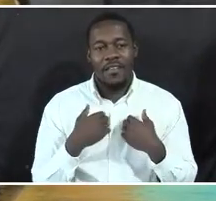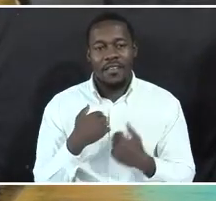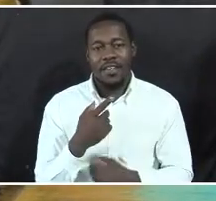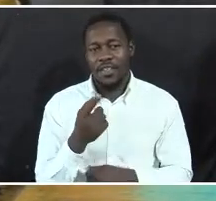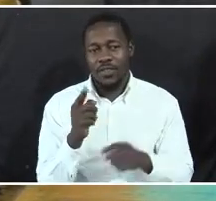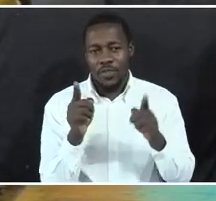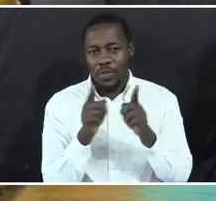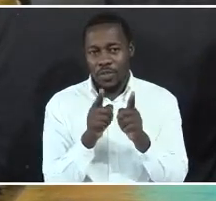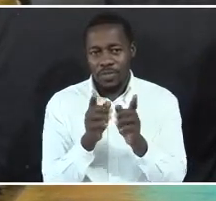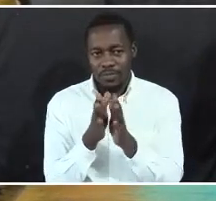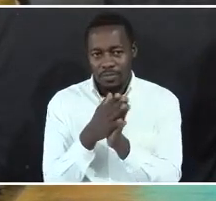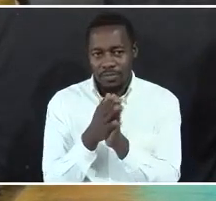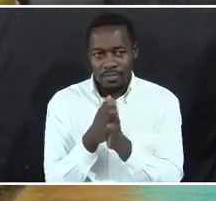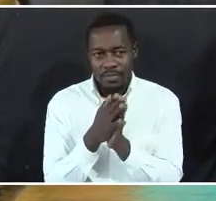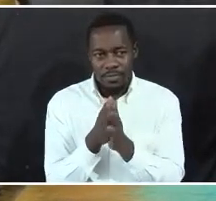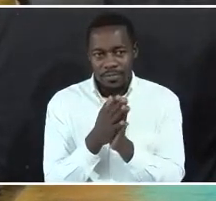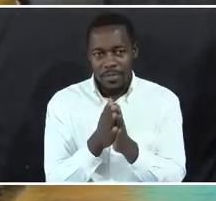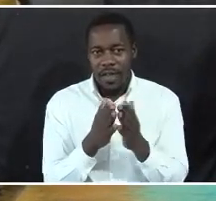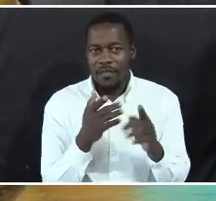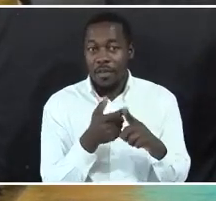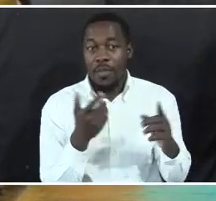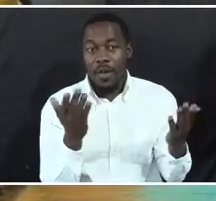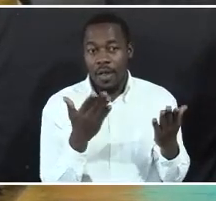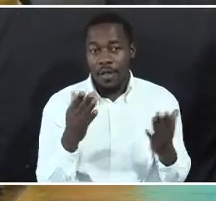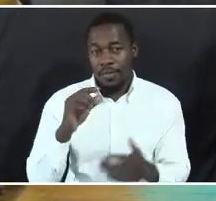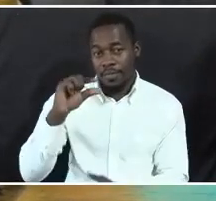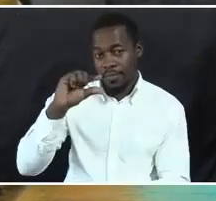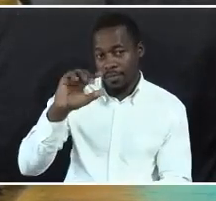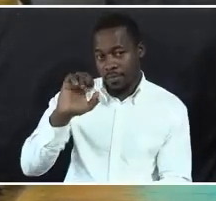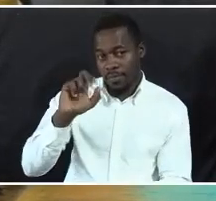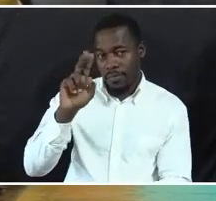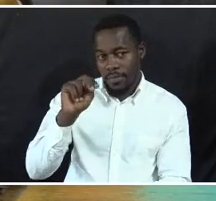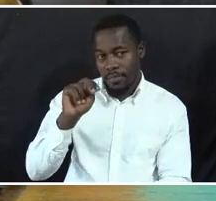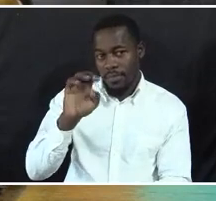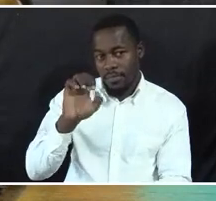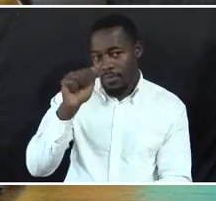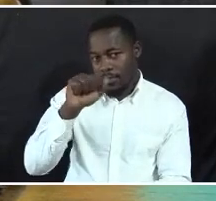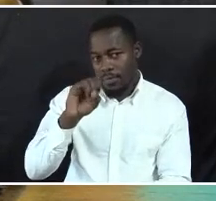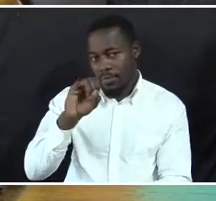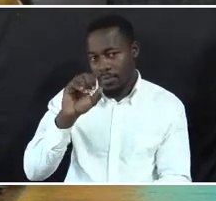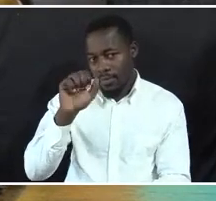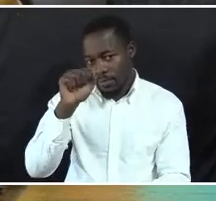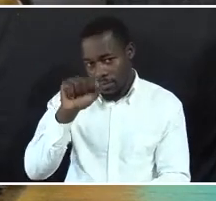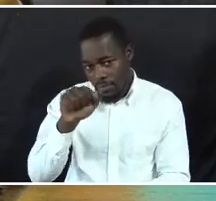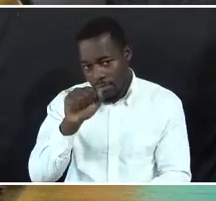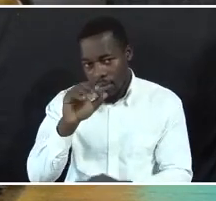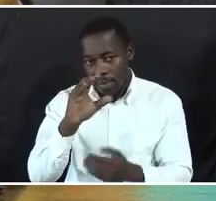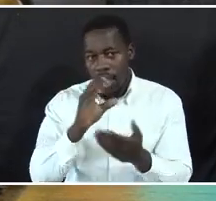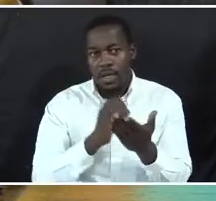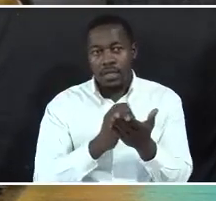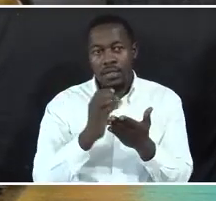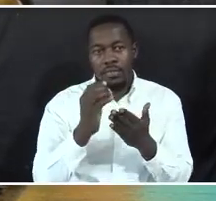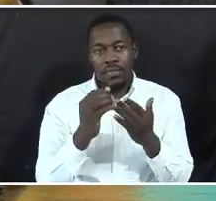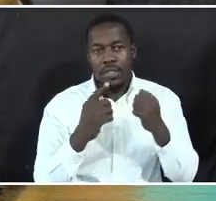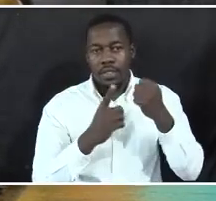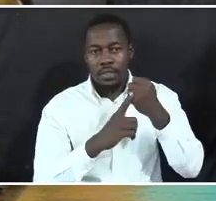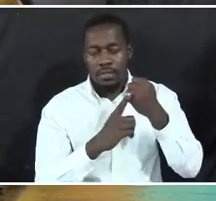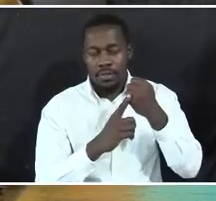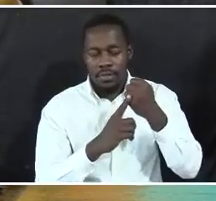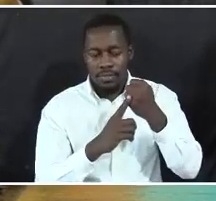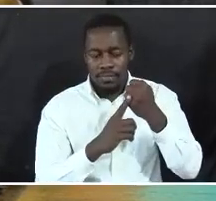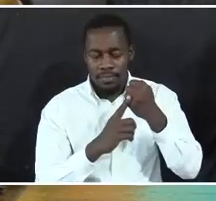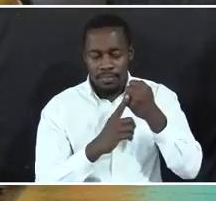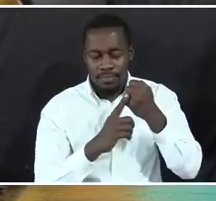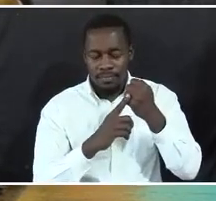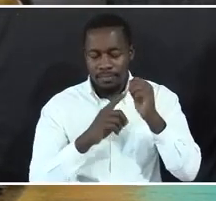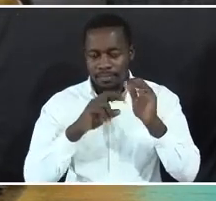your faith. In the book of Genesis chapter 6, God saw the sins of man was so many and nothing.